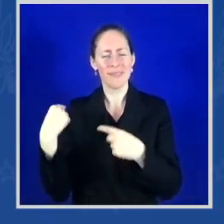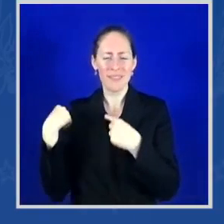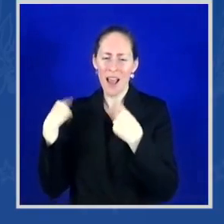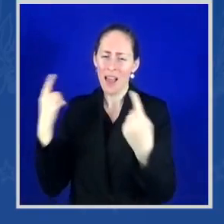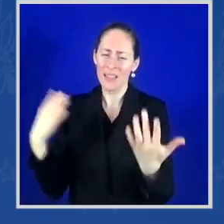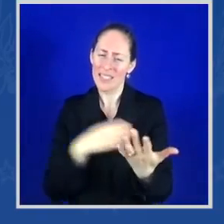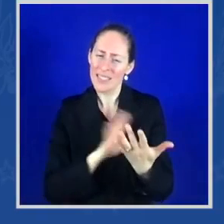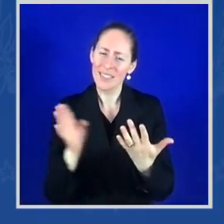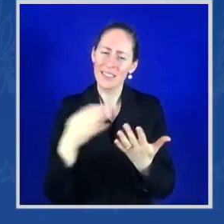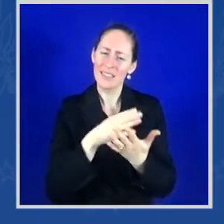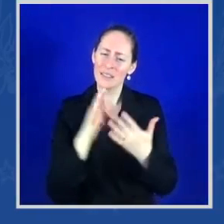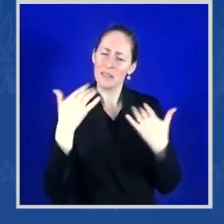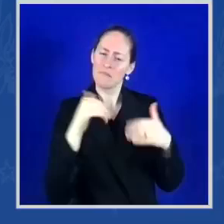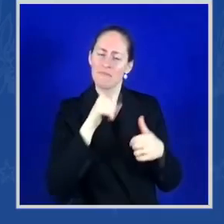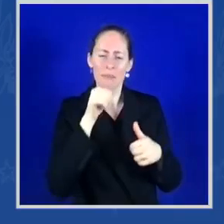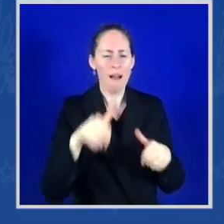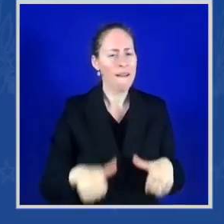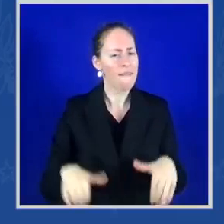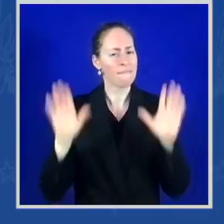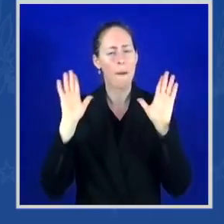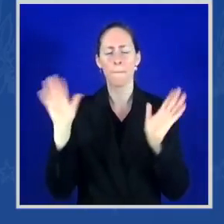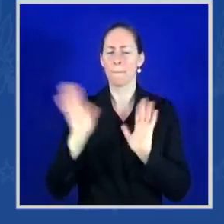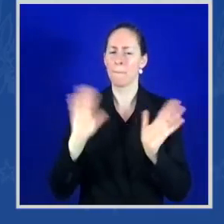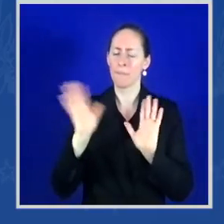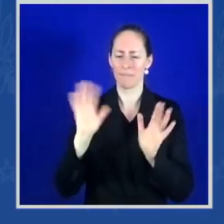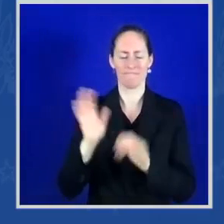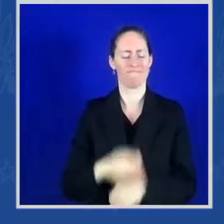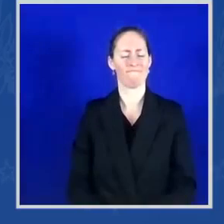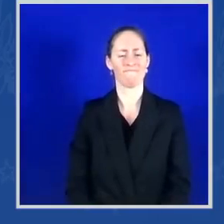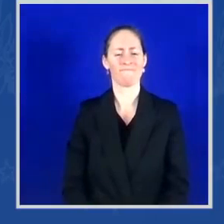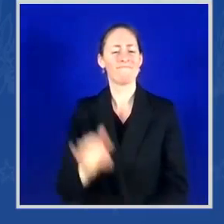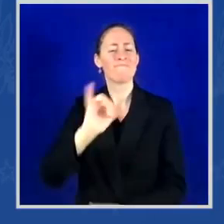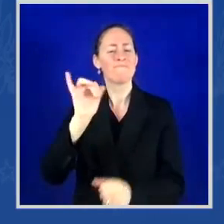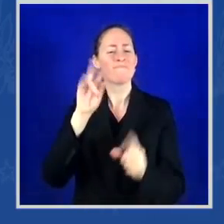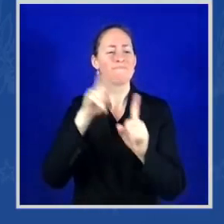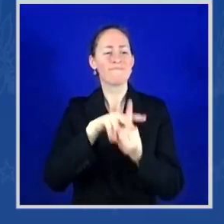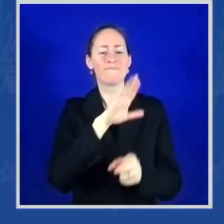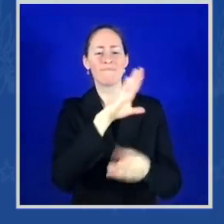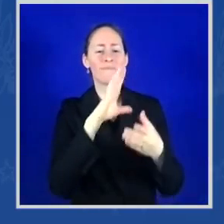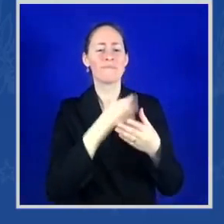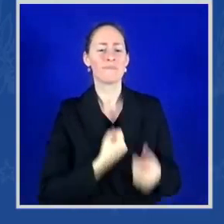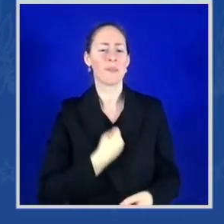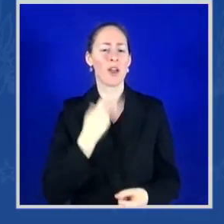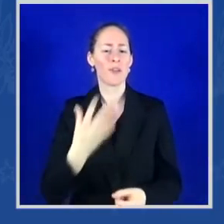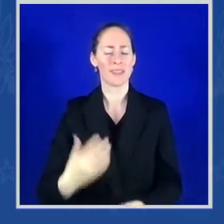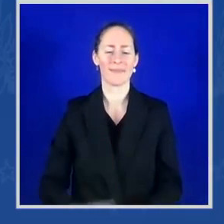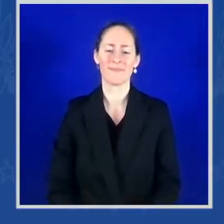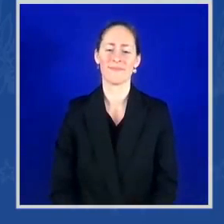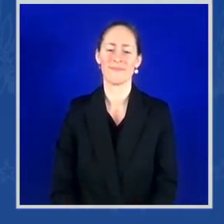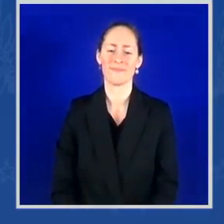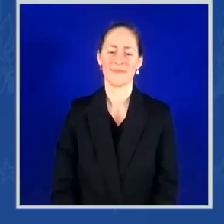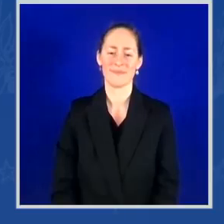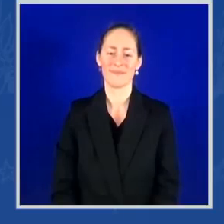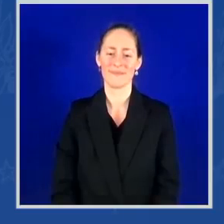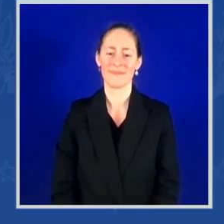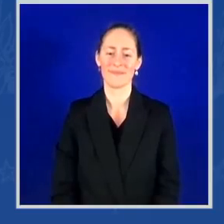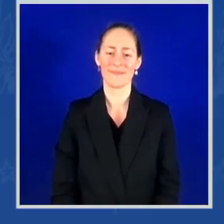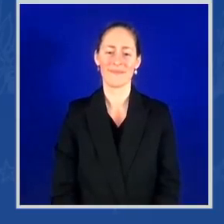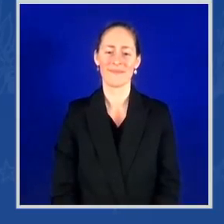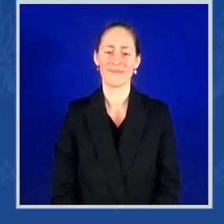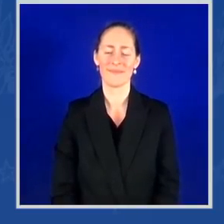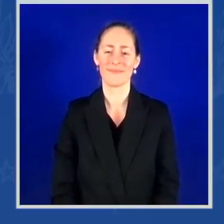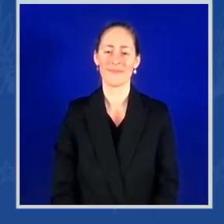when I was in the Congress, Nnamdi, that I'd like to associate with the comments of the gentleman from North Wilmington, because that